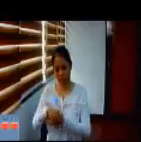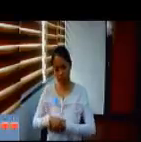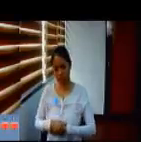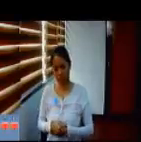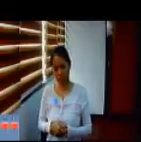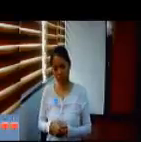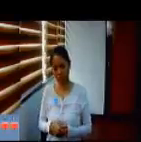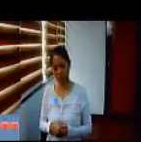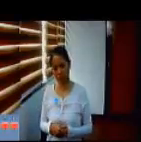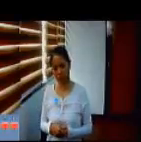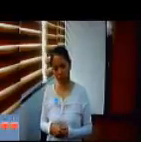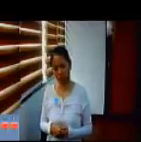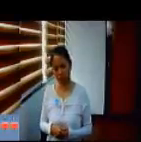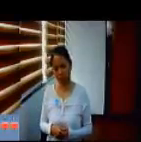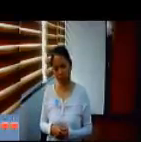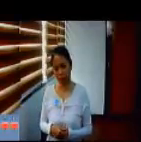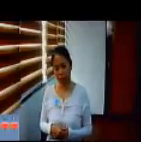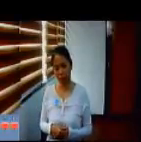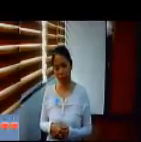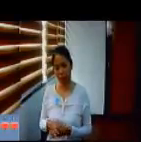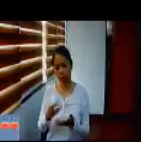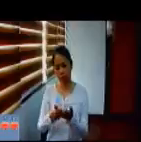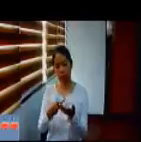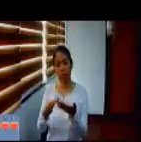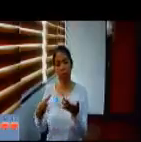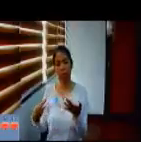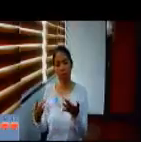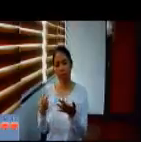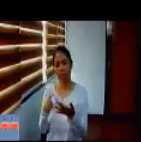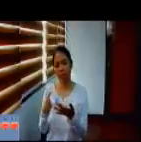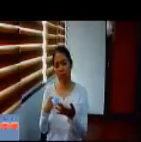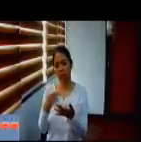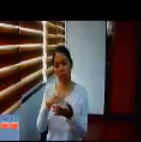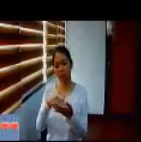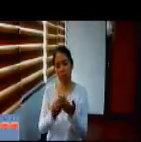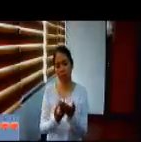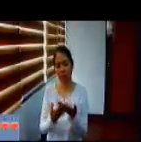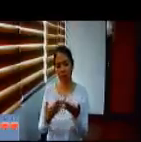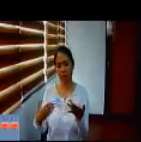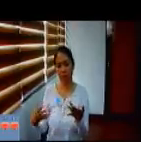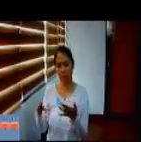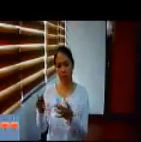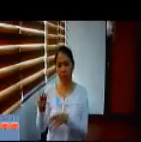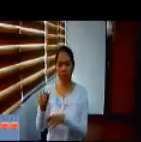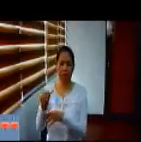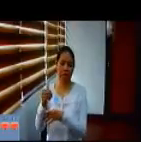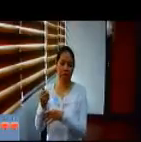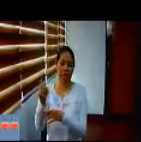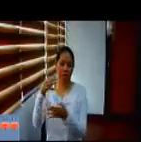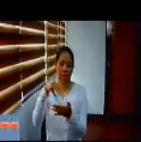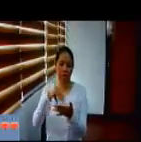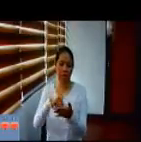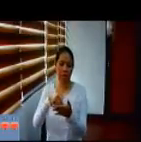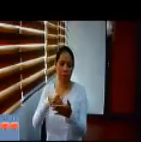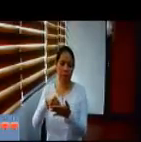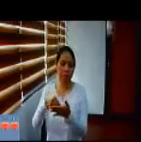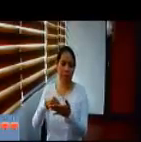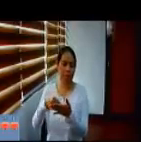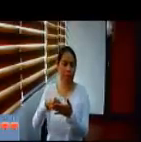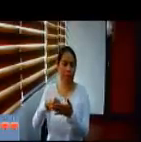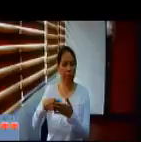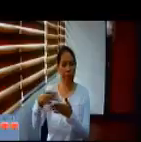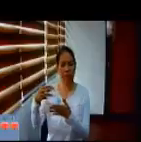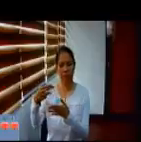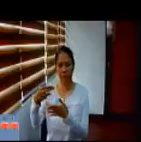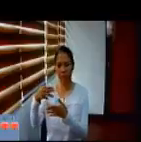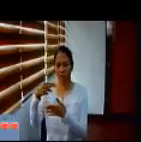In terms of resources, we have something like 10 million hectares out of something like 30